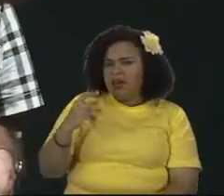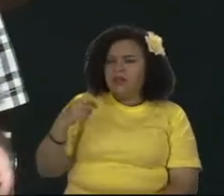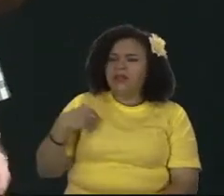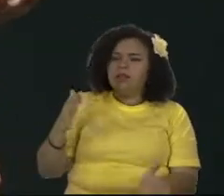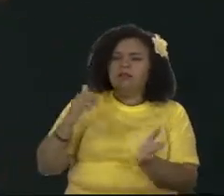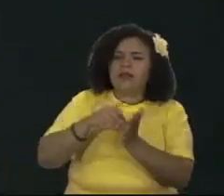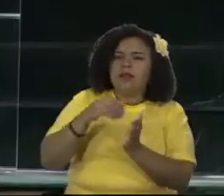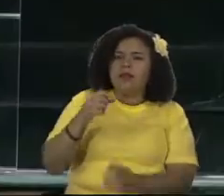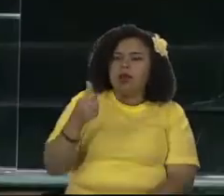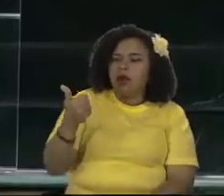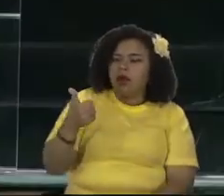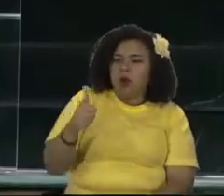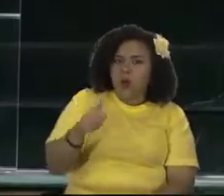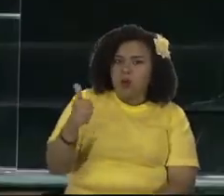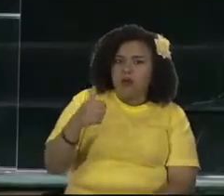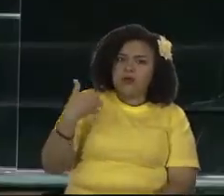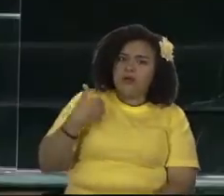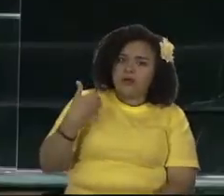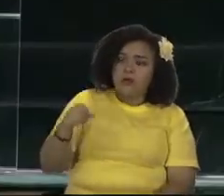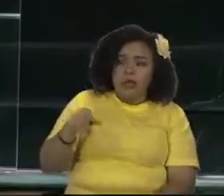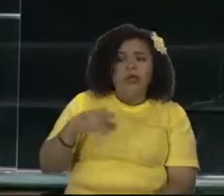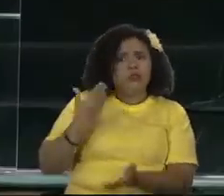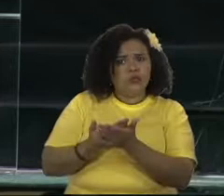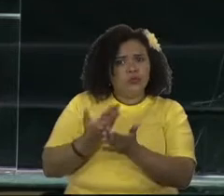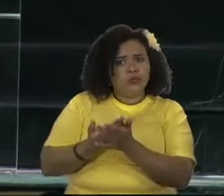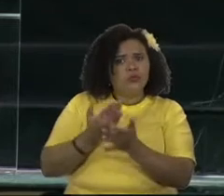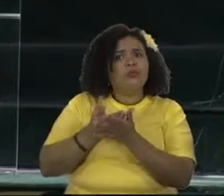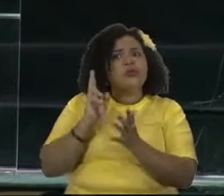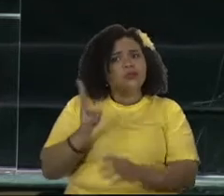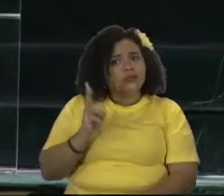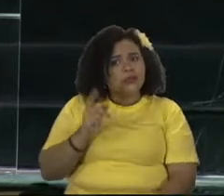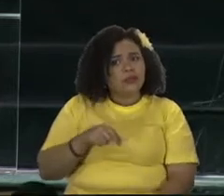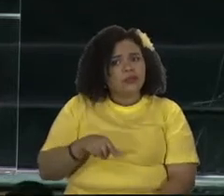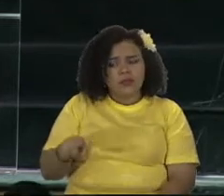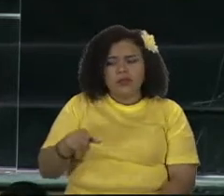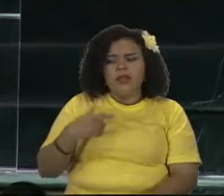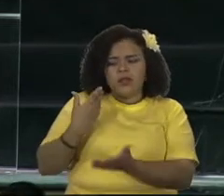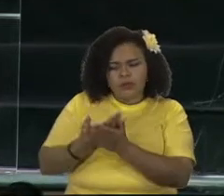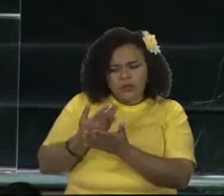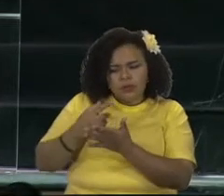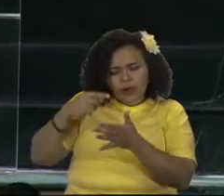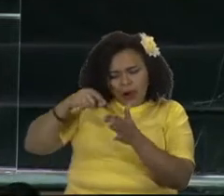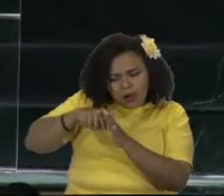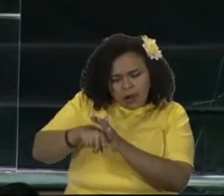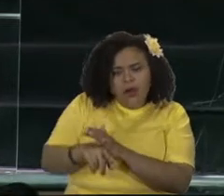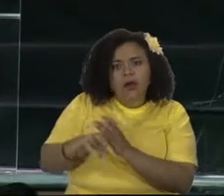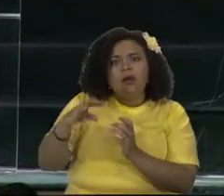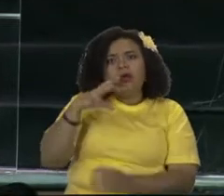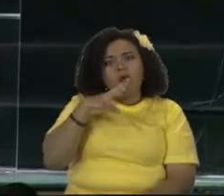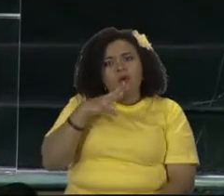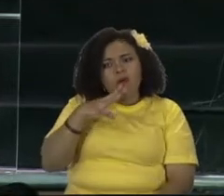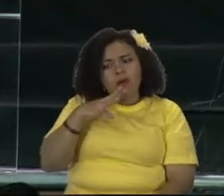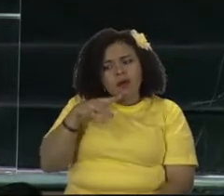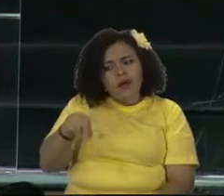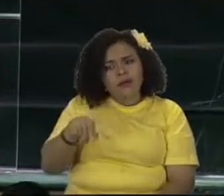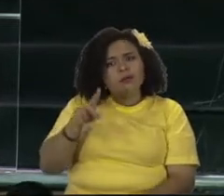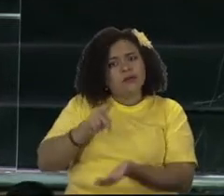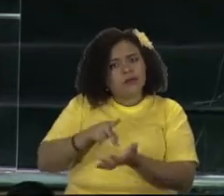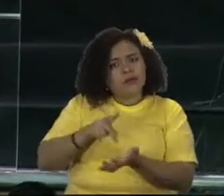years, they are going to study the Bible 3 times from cover to cover, deeper and